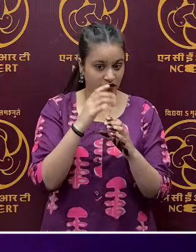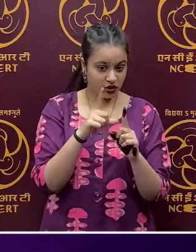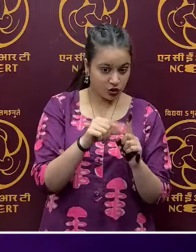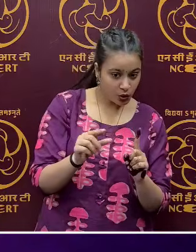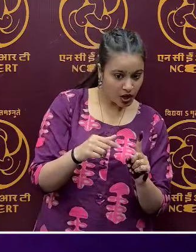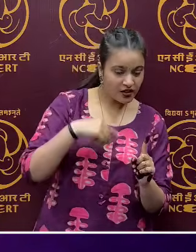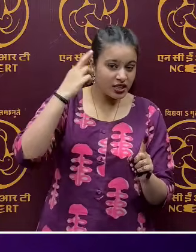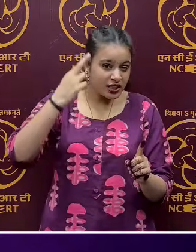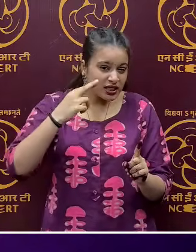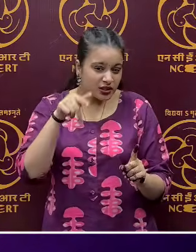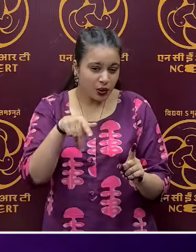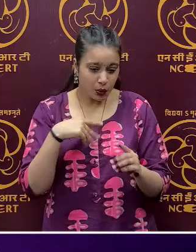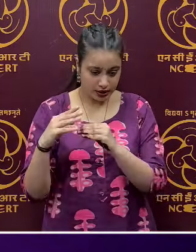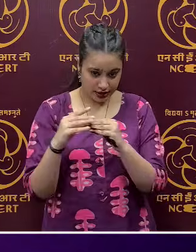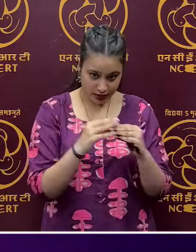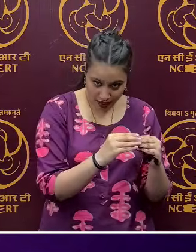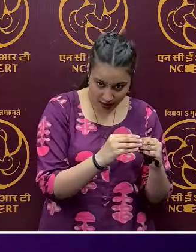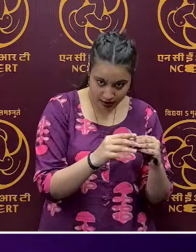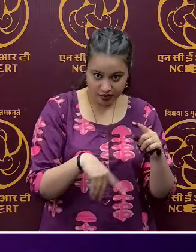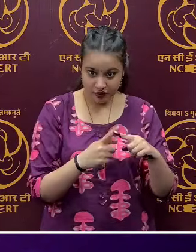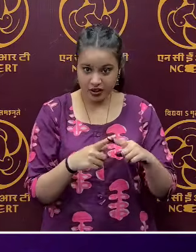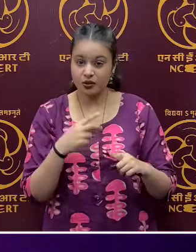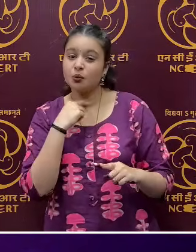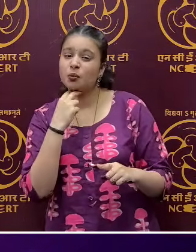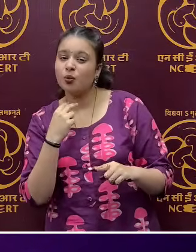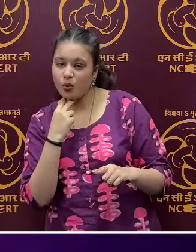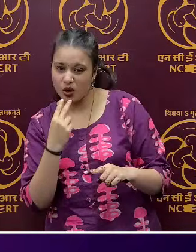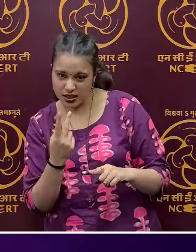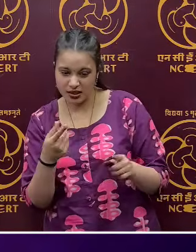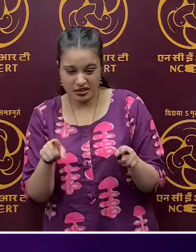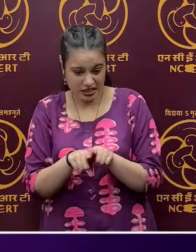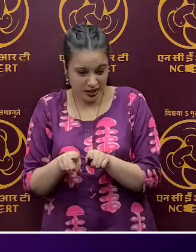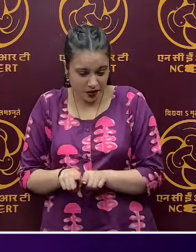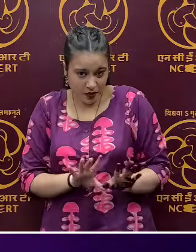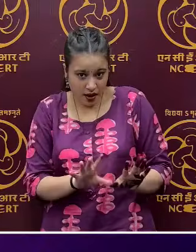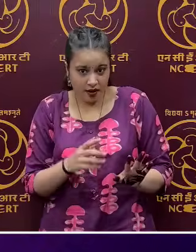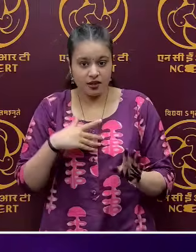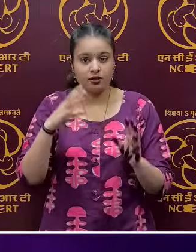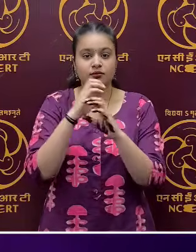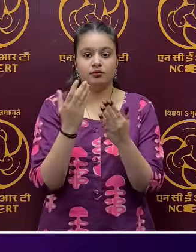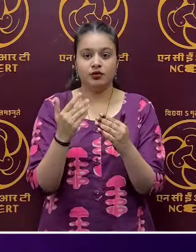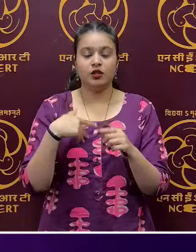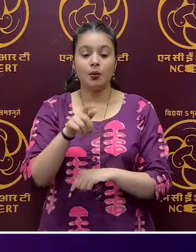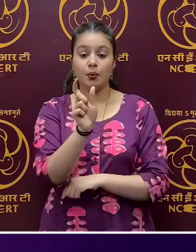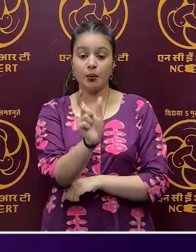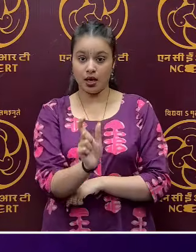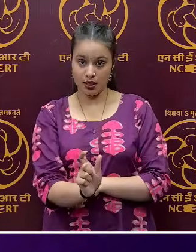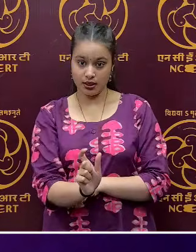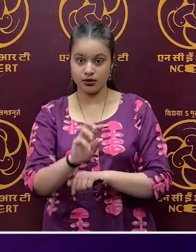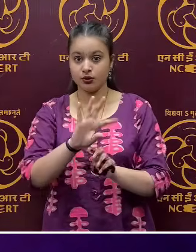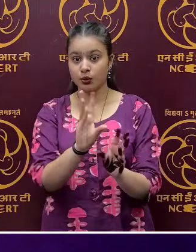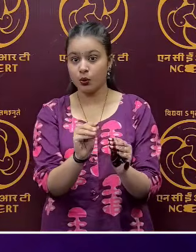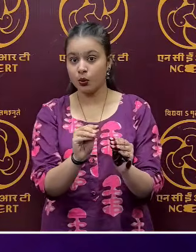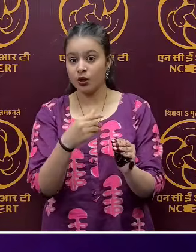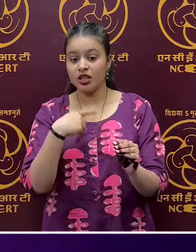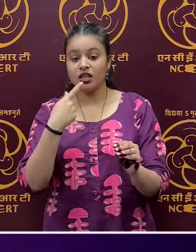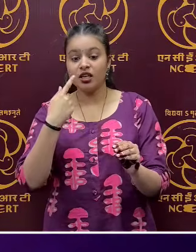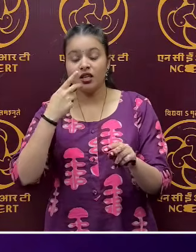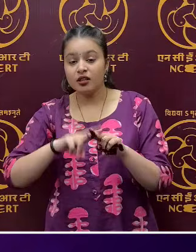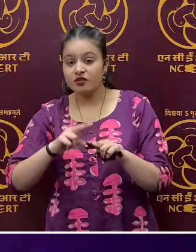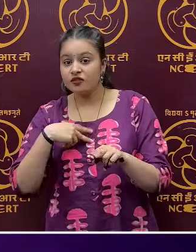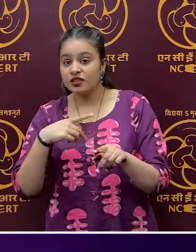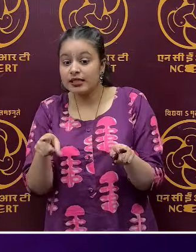of their spelling, because of their similar sound, and so on. So the words with